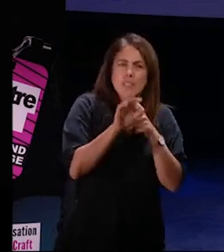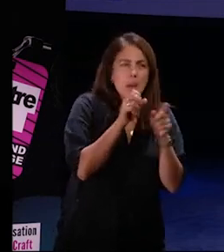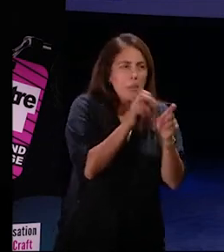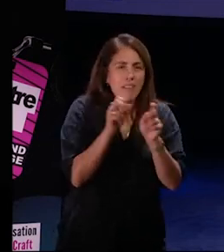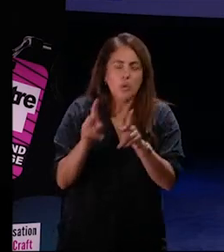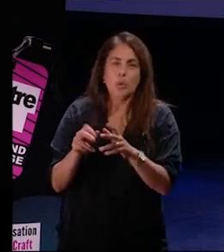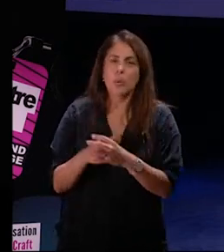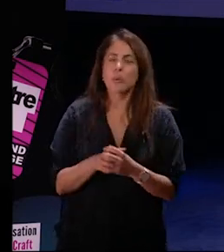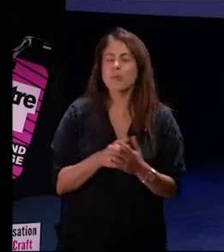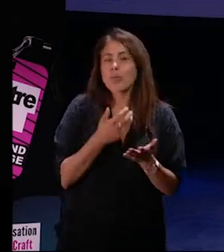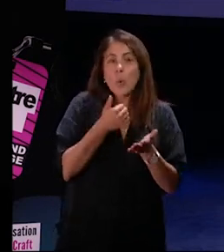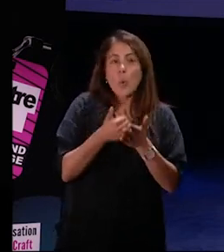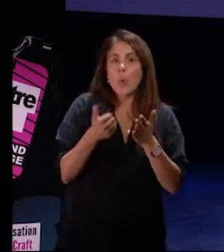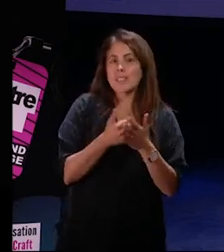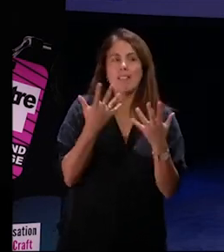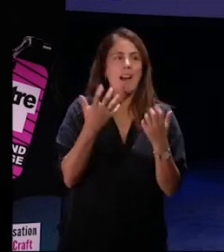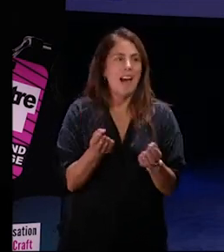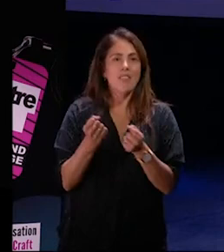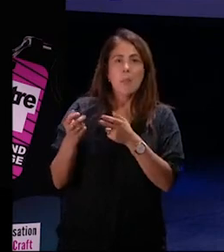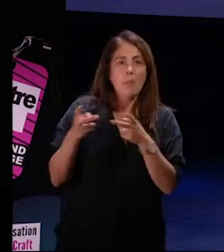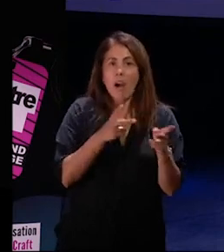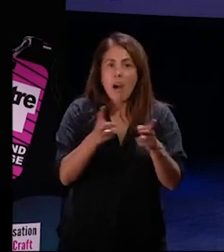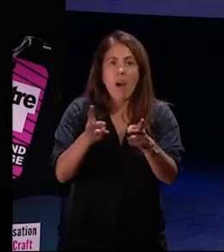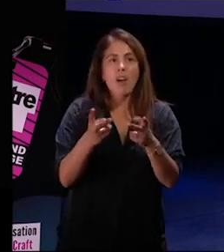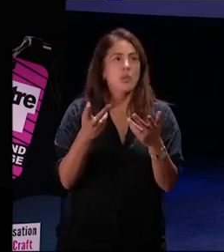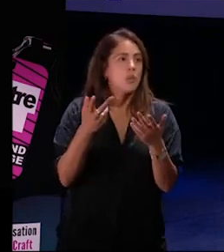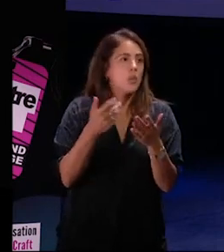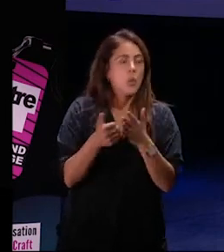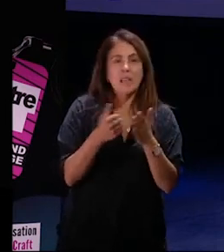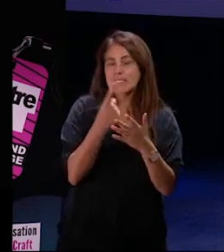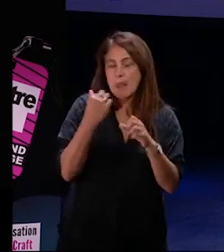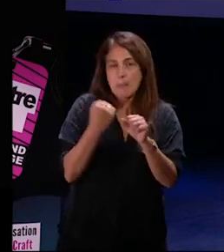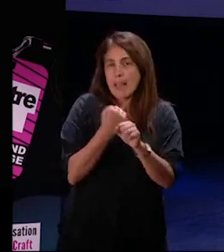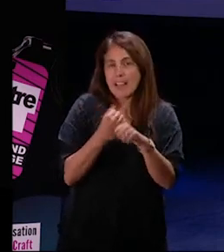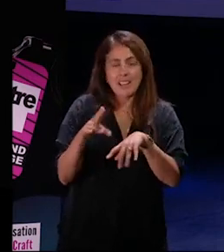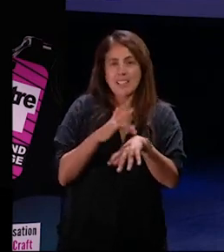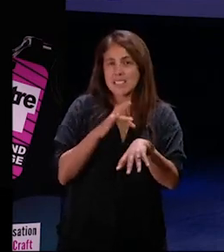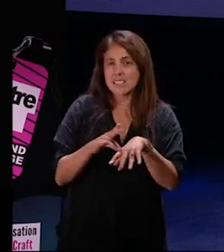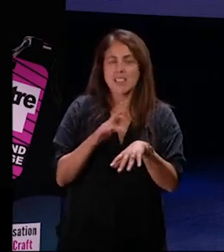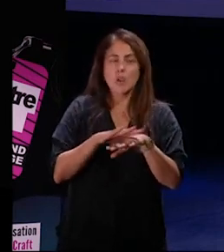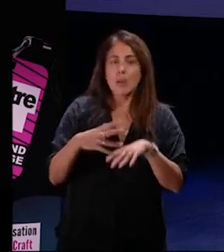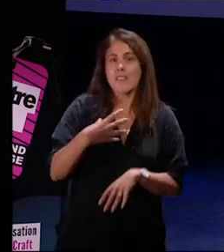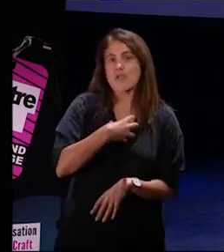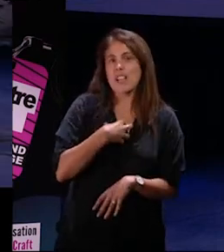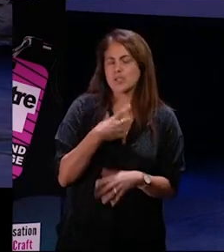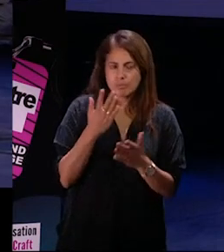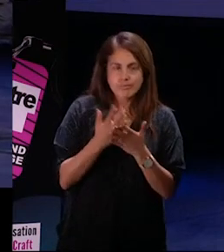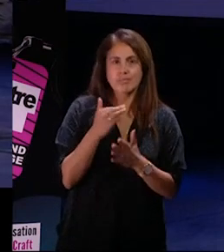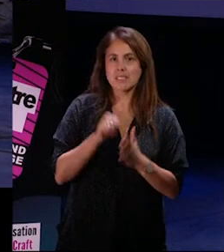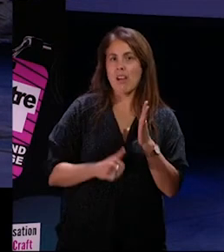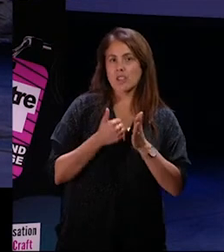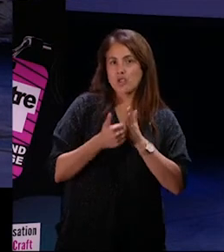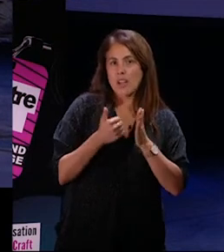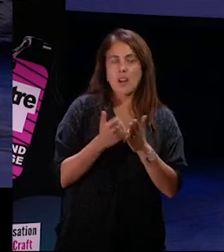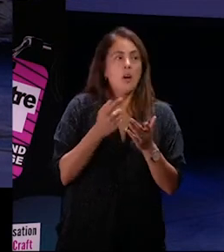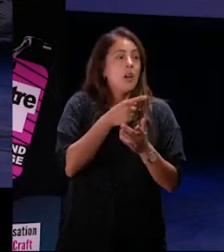always art to be made and theatre to be made out of any situation. So, yeah, don't be afraid to set the trend. We're always going to tell each